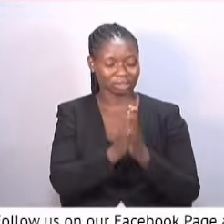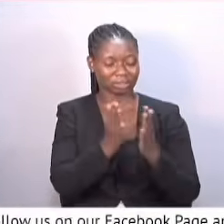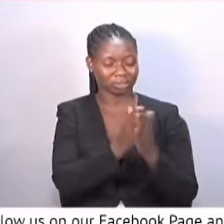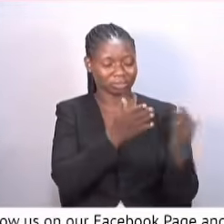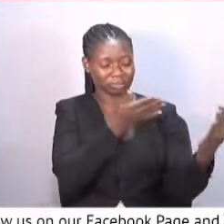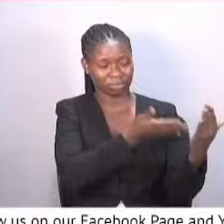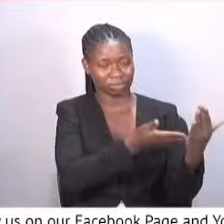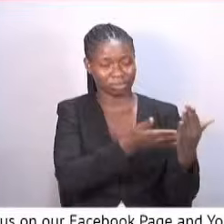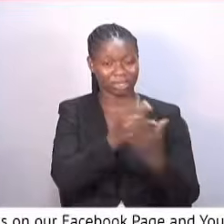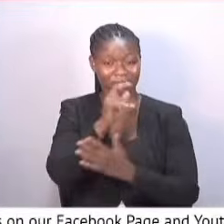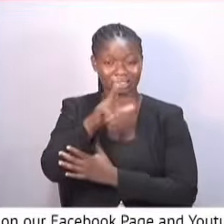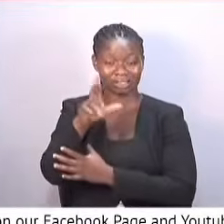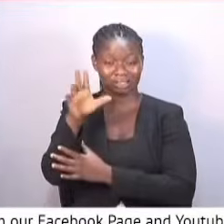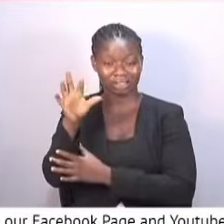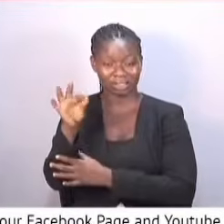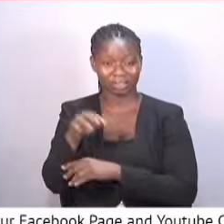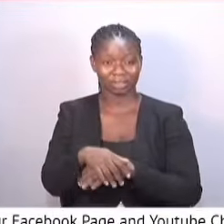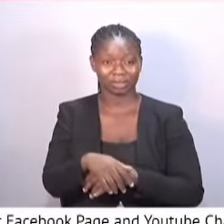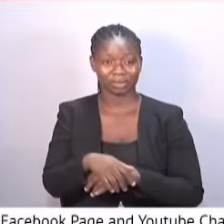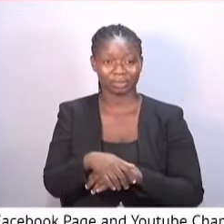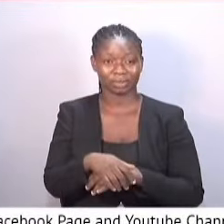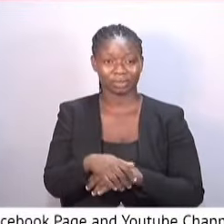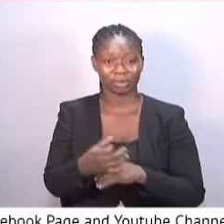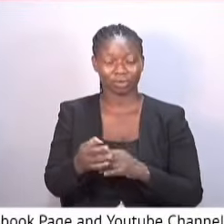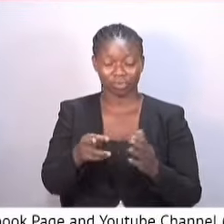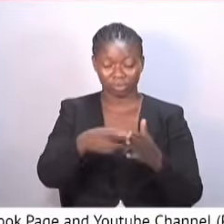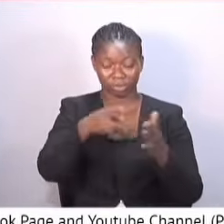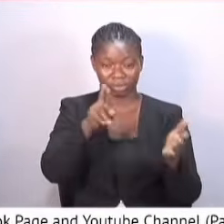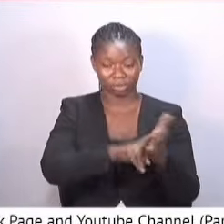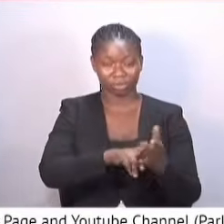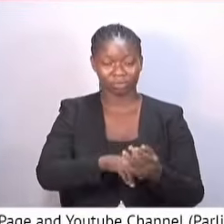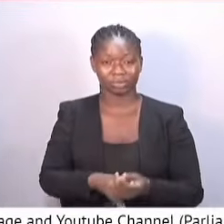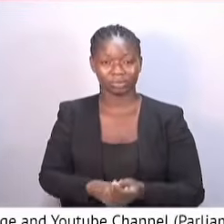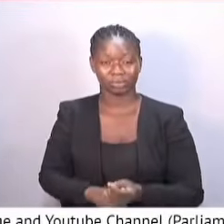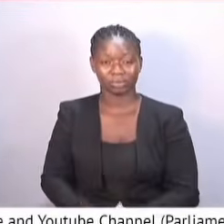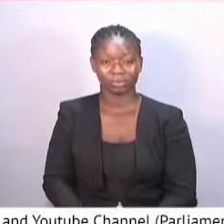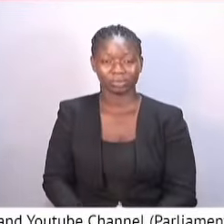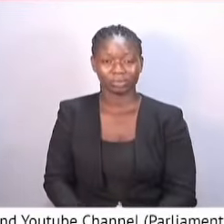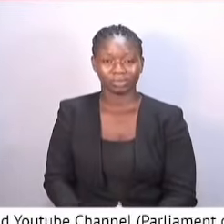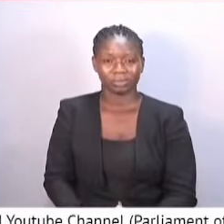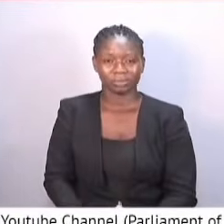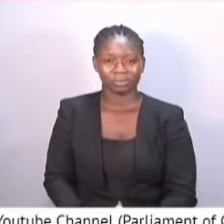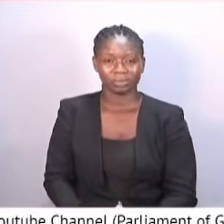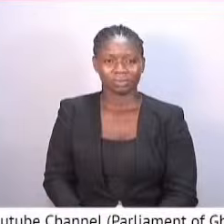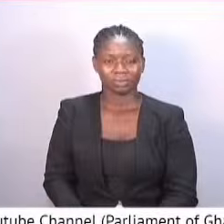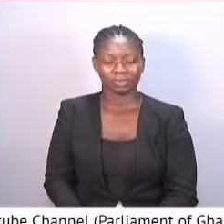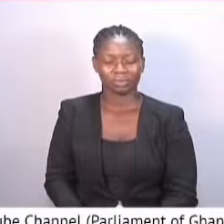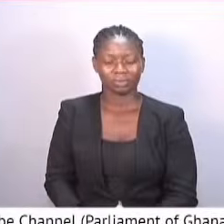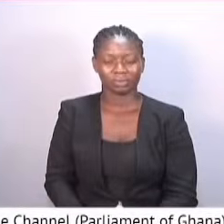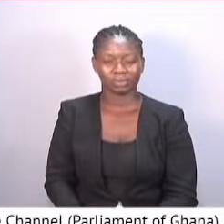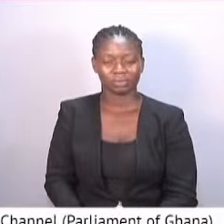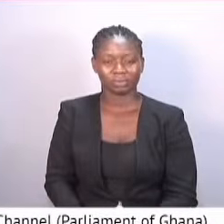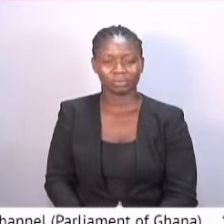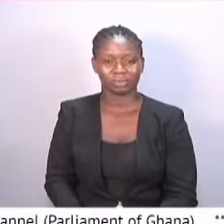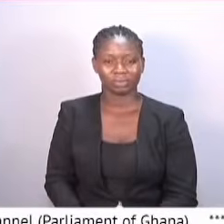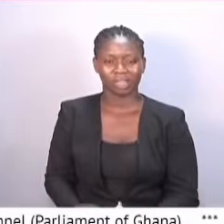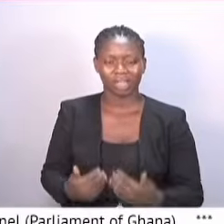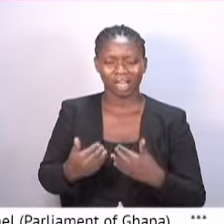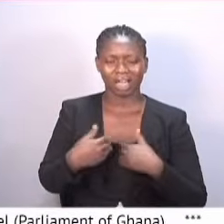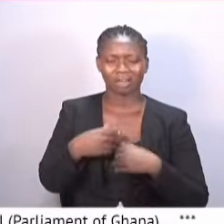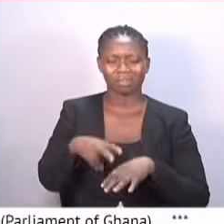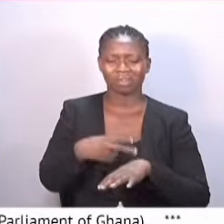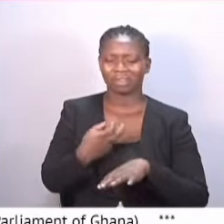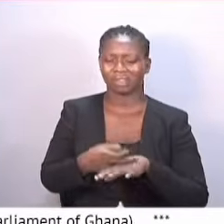page 39 of the report. So where I sit, I even have